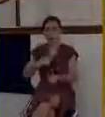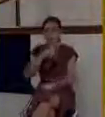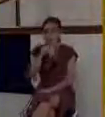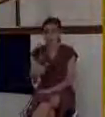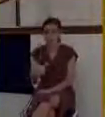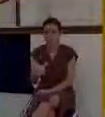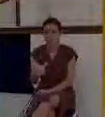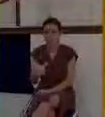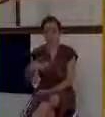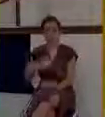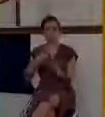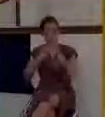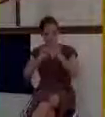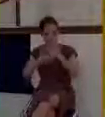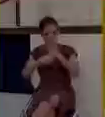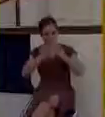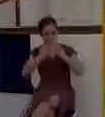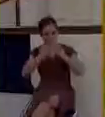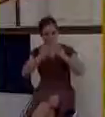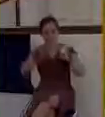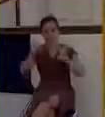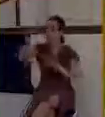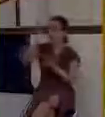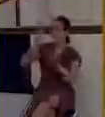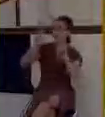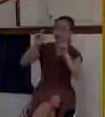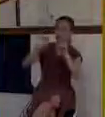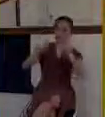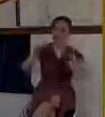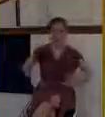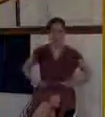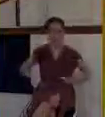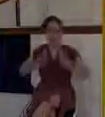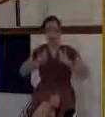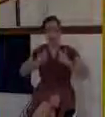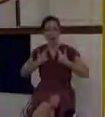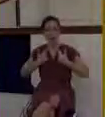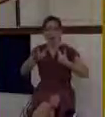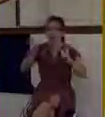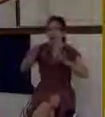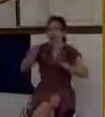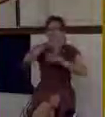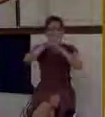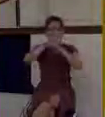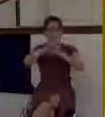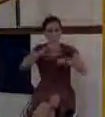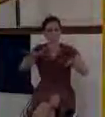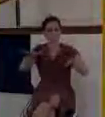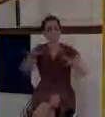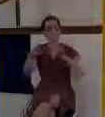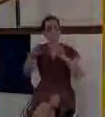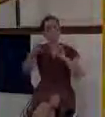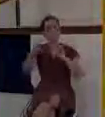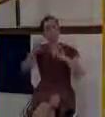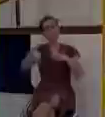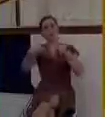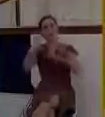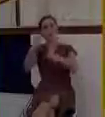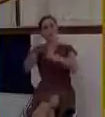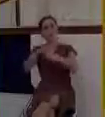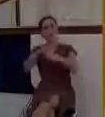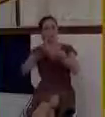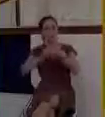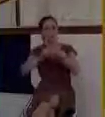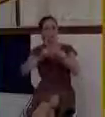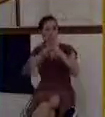living Word of God, and as meticulous as possible to give you the right meaning of the Scripture, because